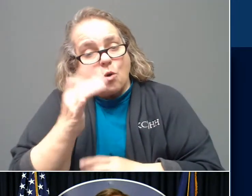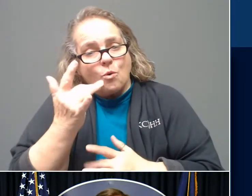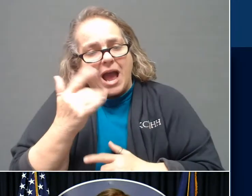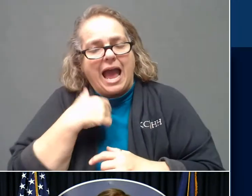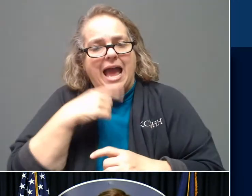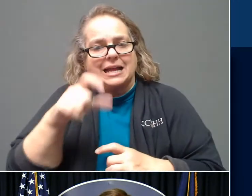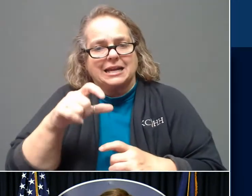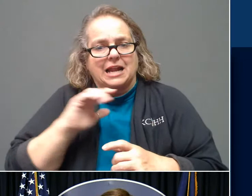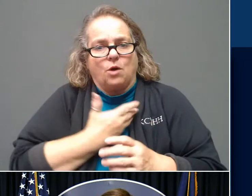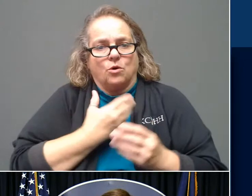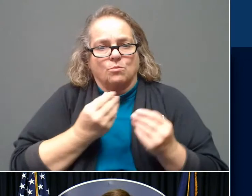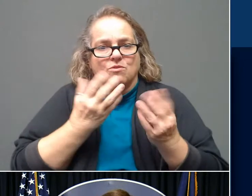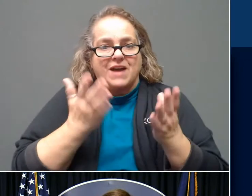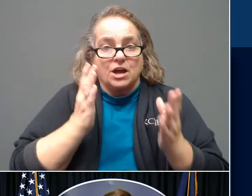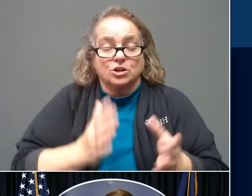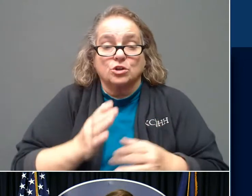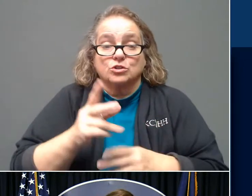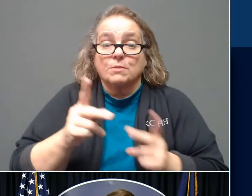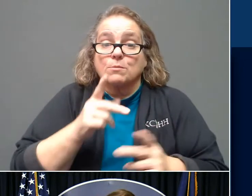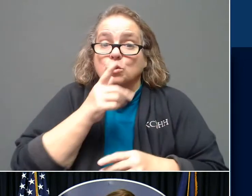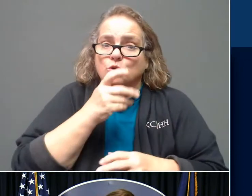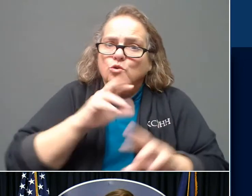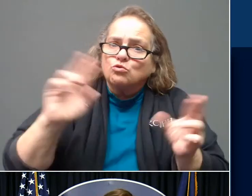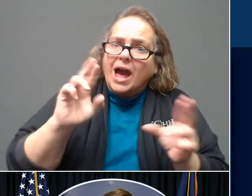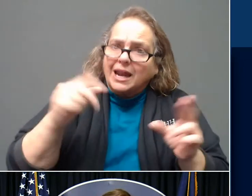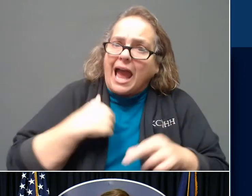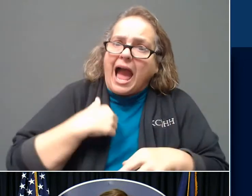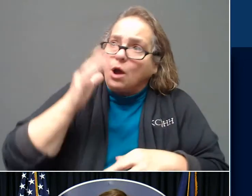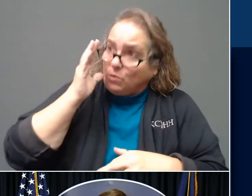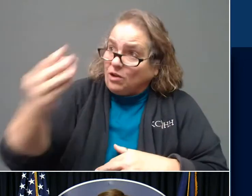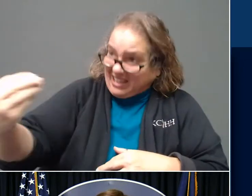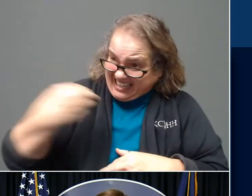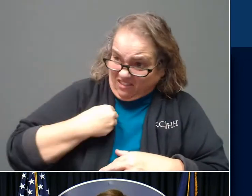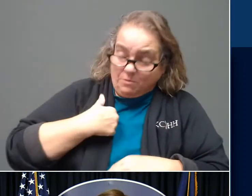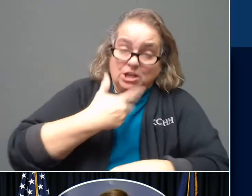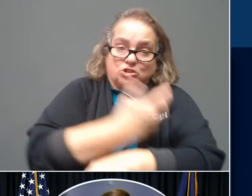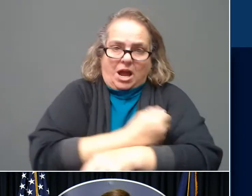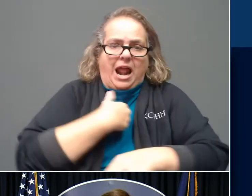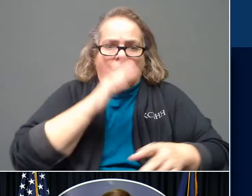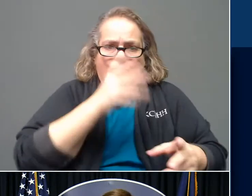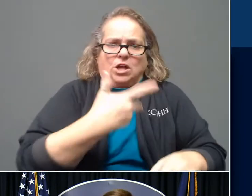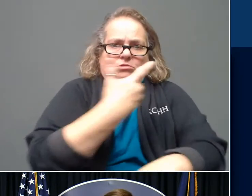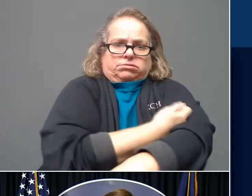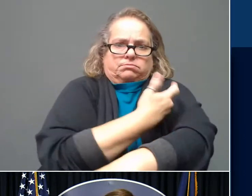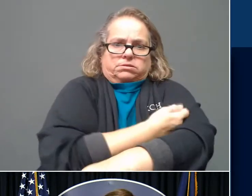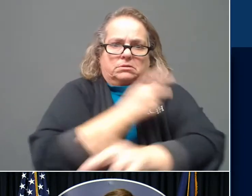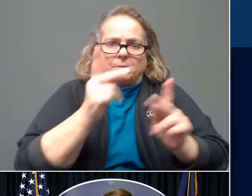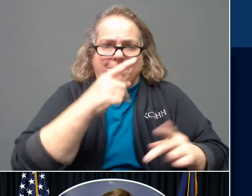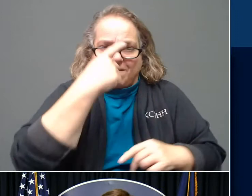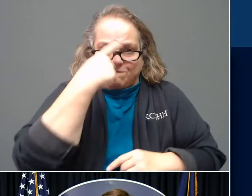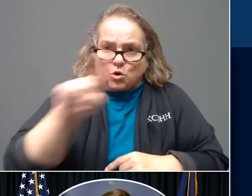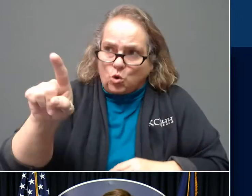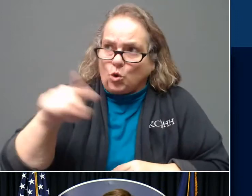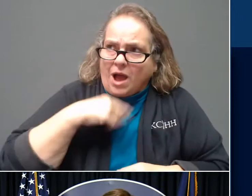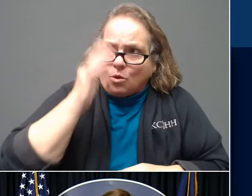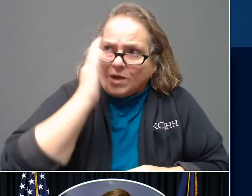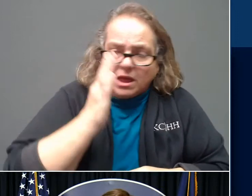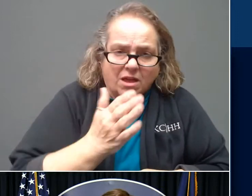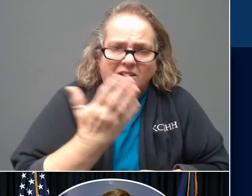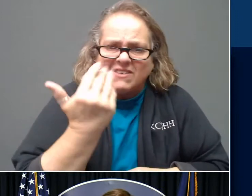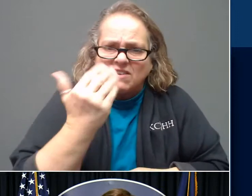give the vaccine, to be patient. So we've got over 1,500 health departments,